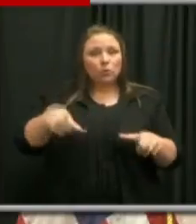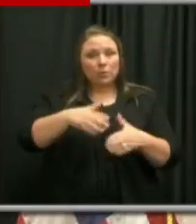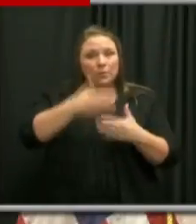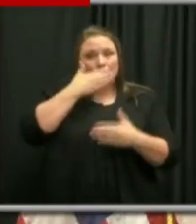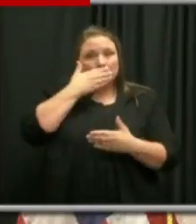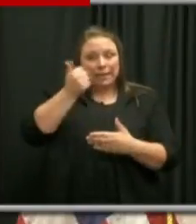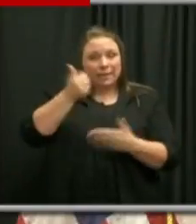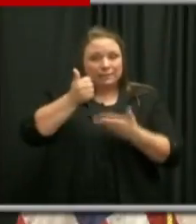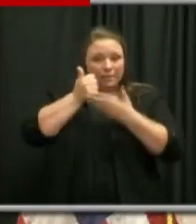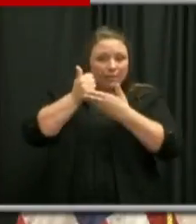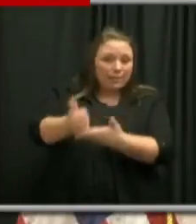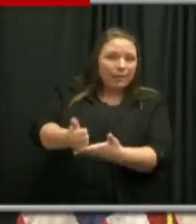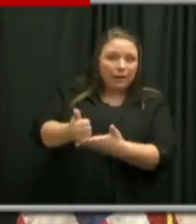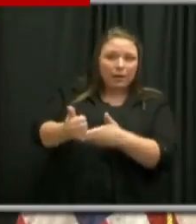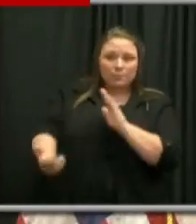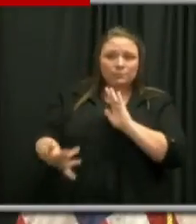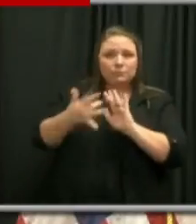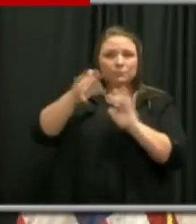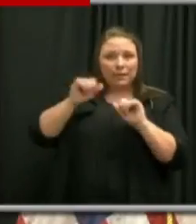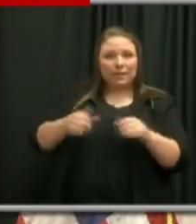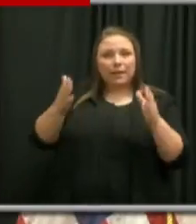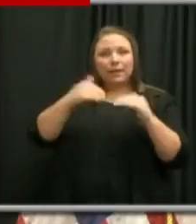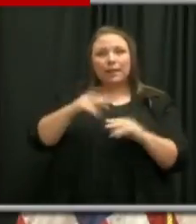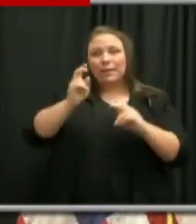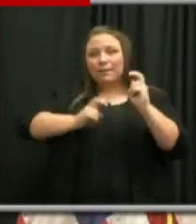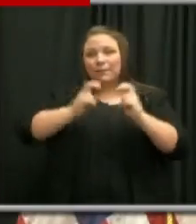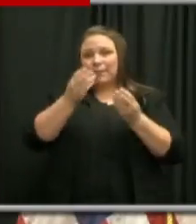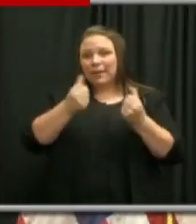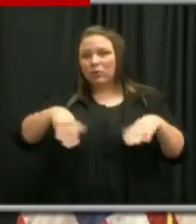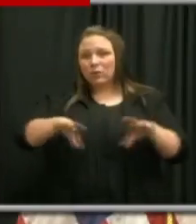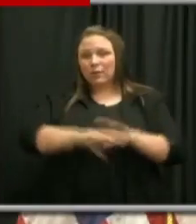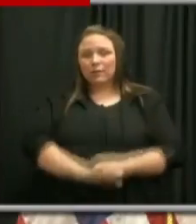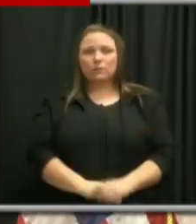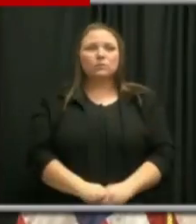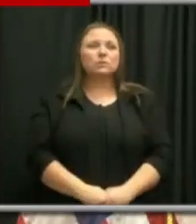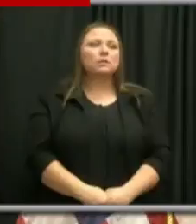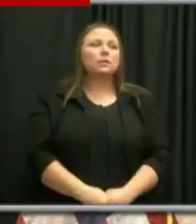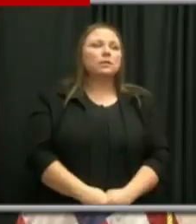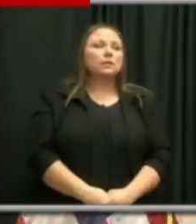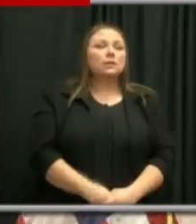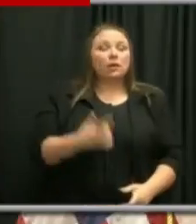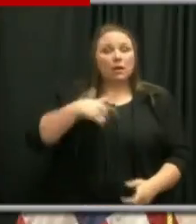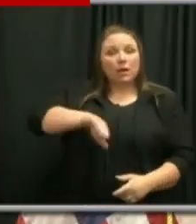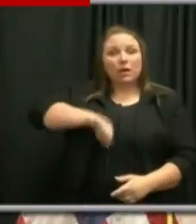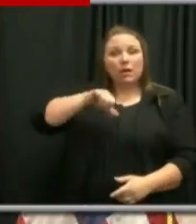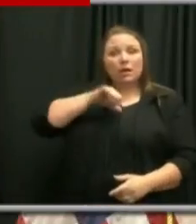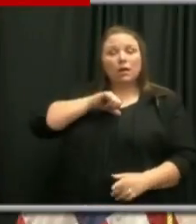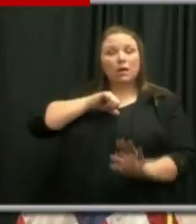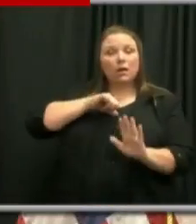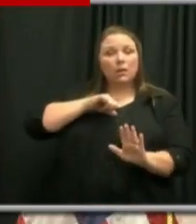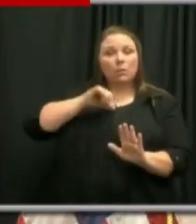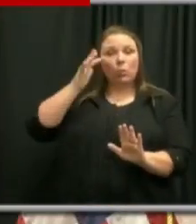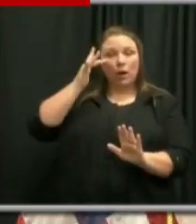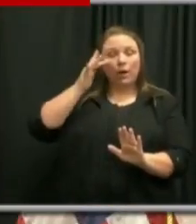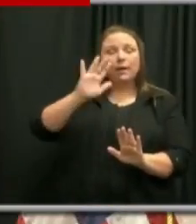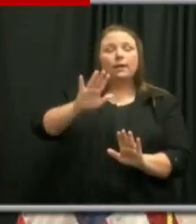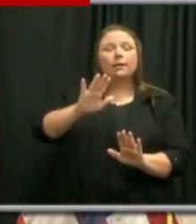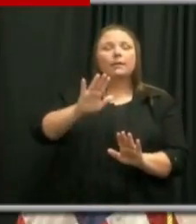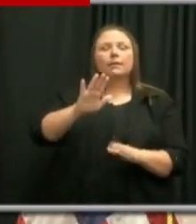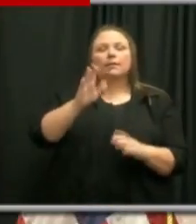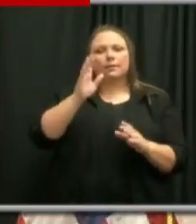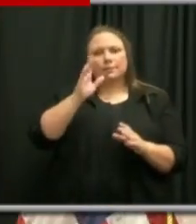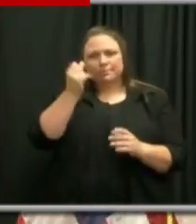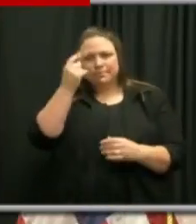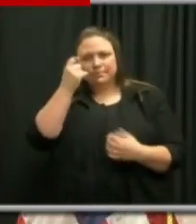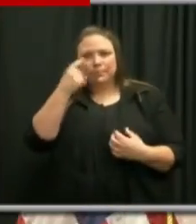help, and they can reach out to that. Regarding the fairgrounds, what I'm proud of, I mean, listen,